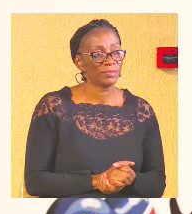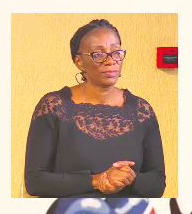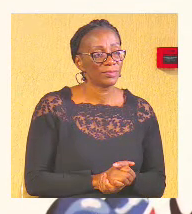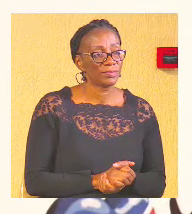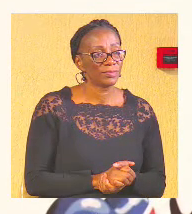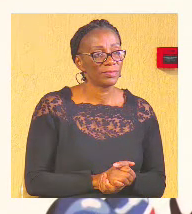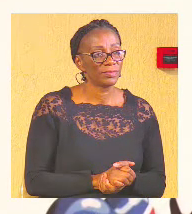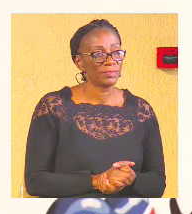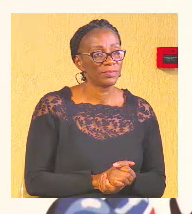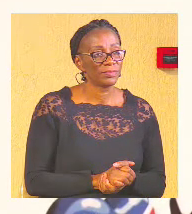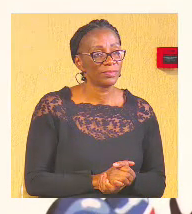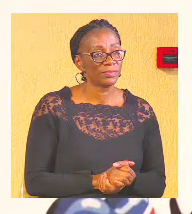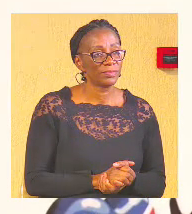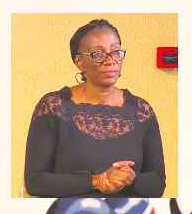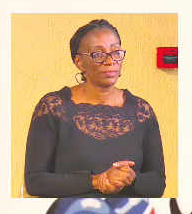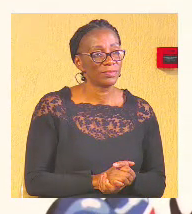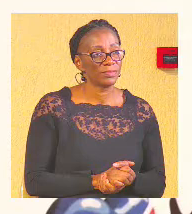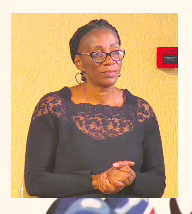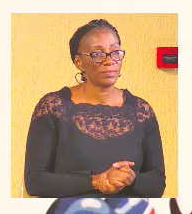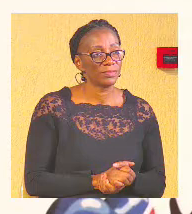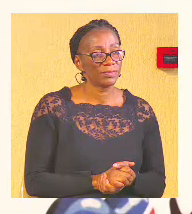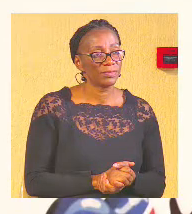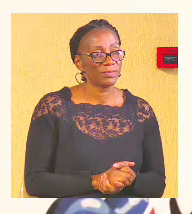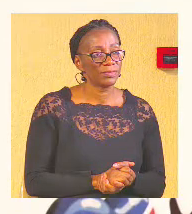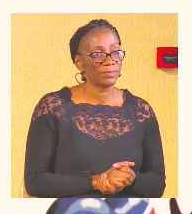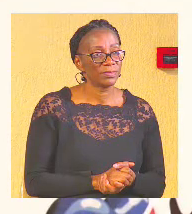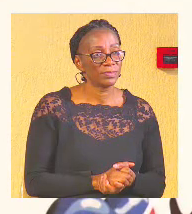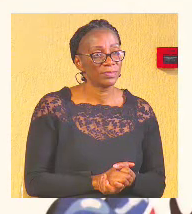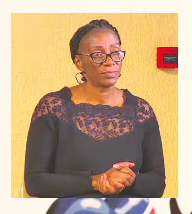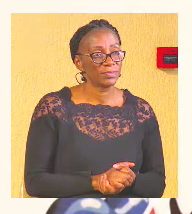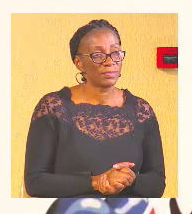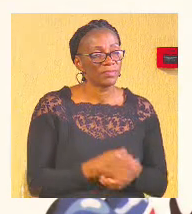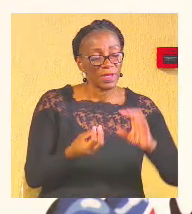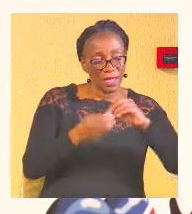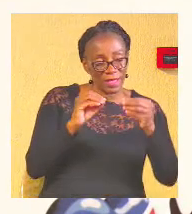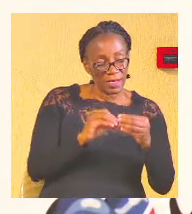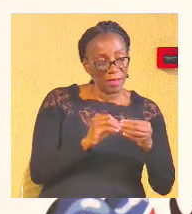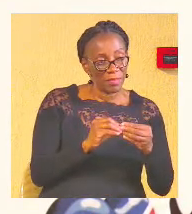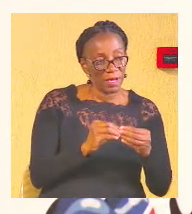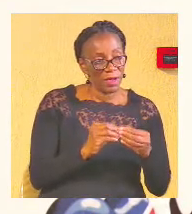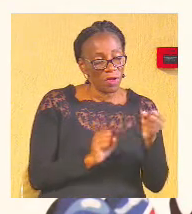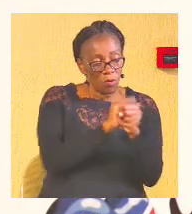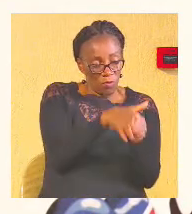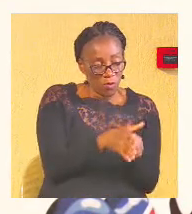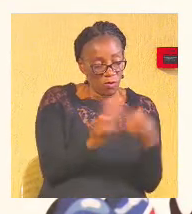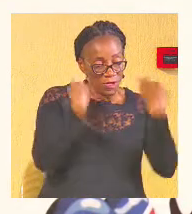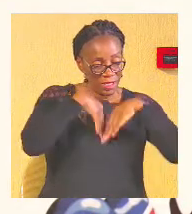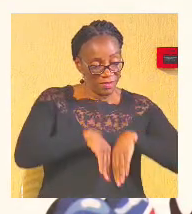we are saying that the number of cases that has been reported as positive in Namibia so